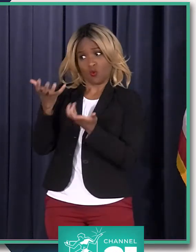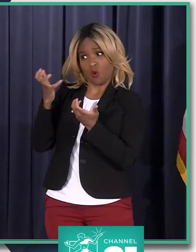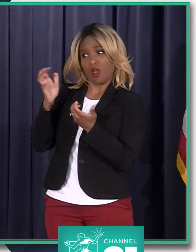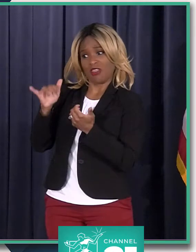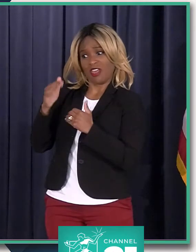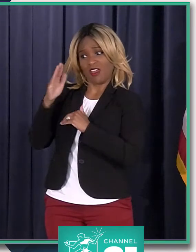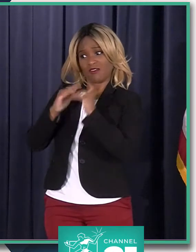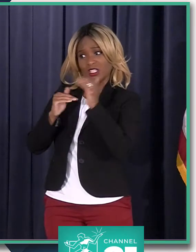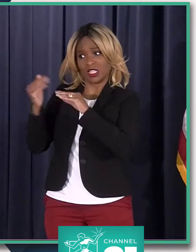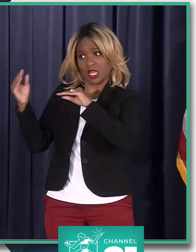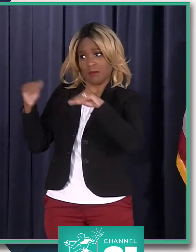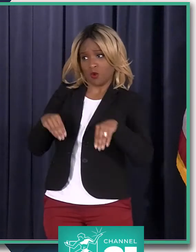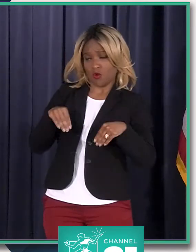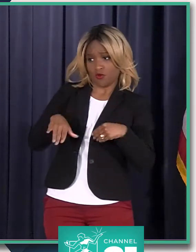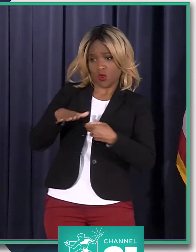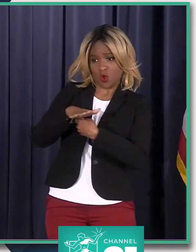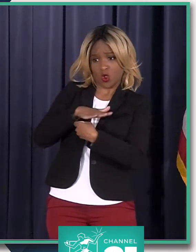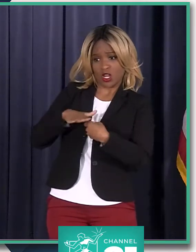facility?